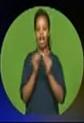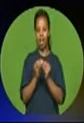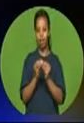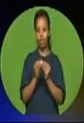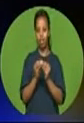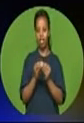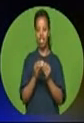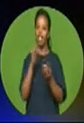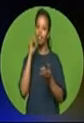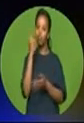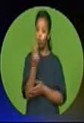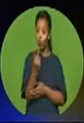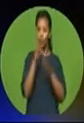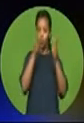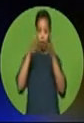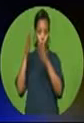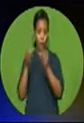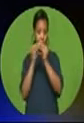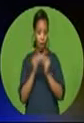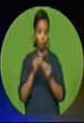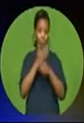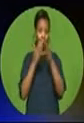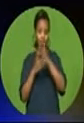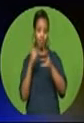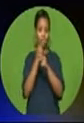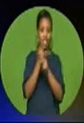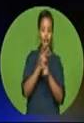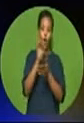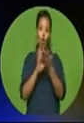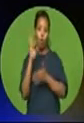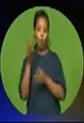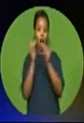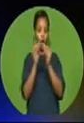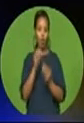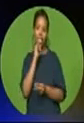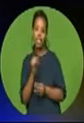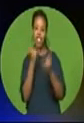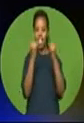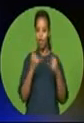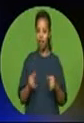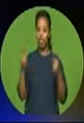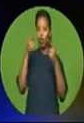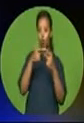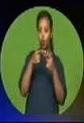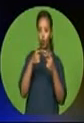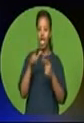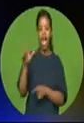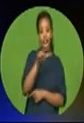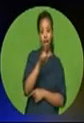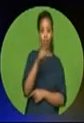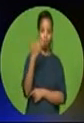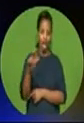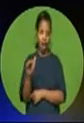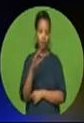accounts. In a 2-column account, the standard form of account is divided into a left